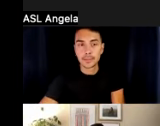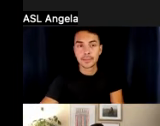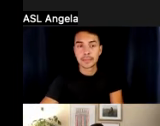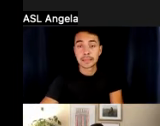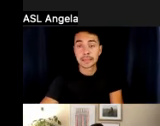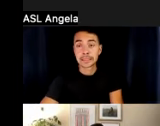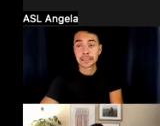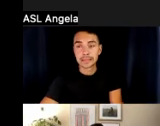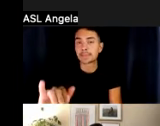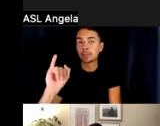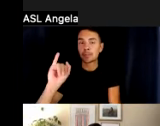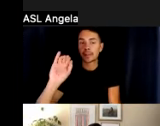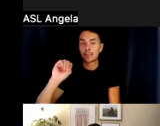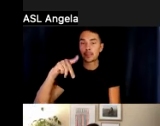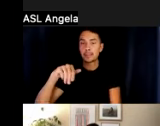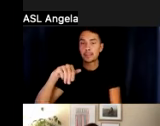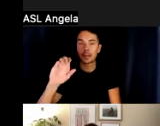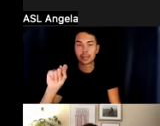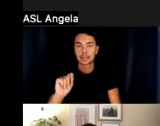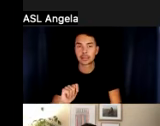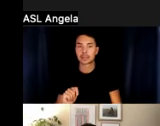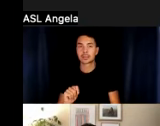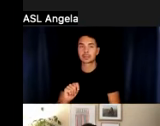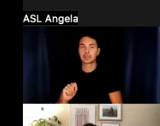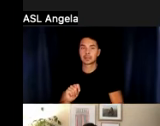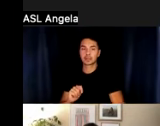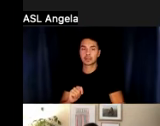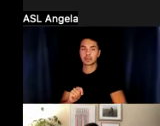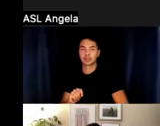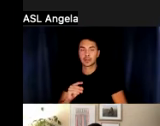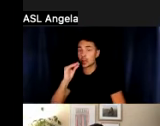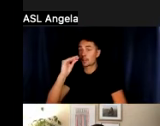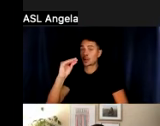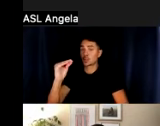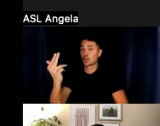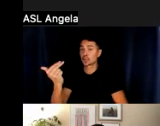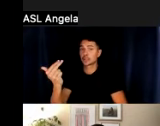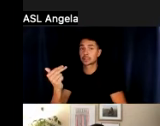The impact. So module 13?